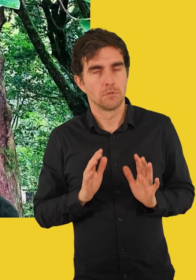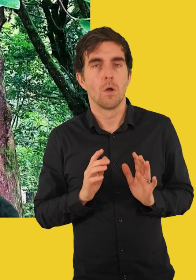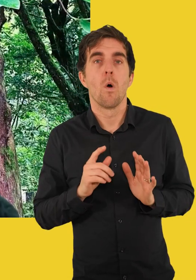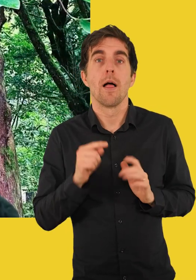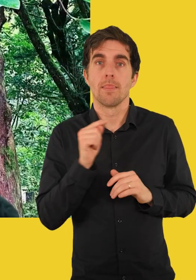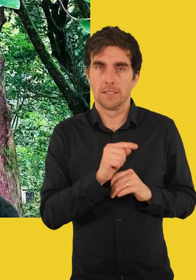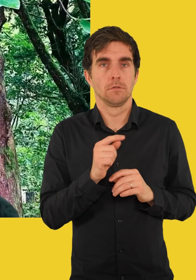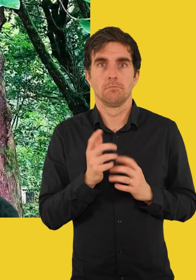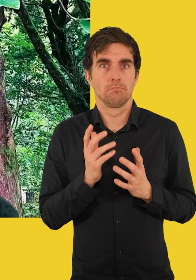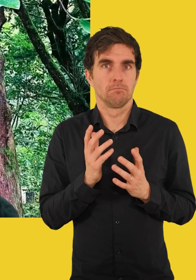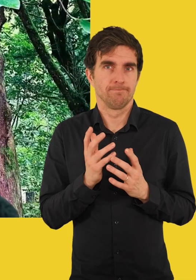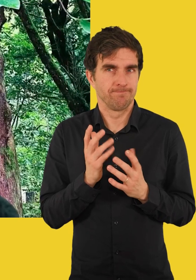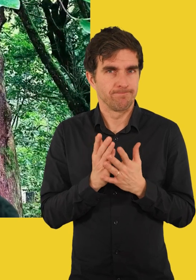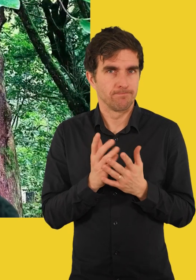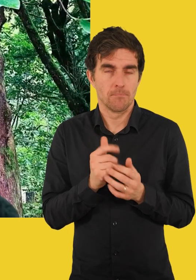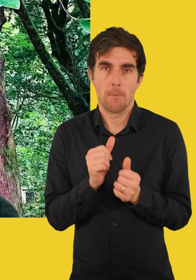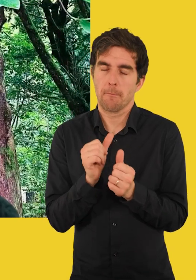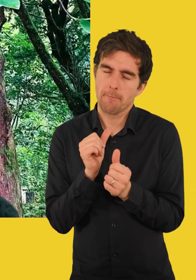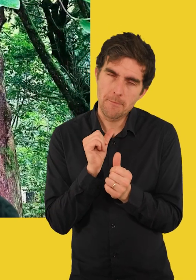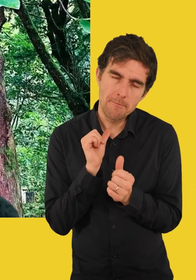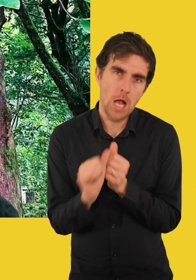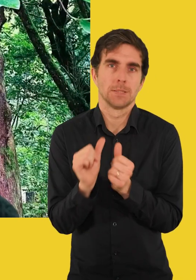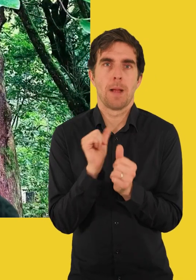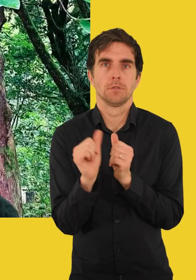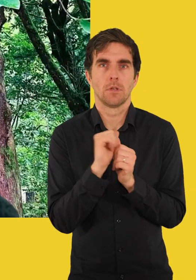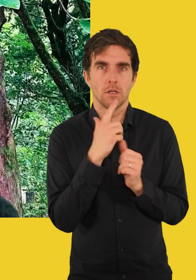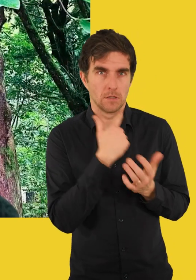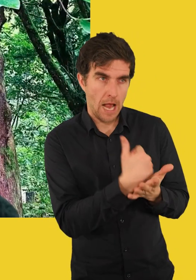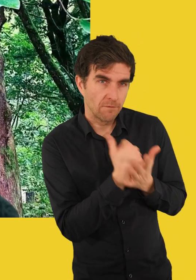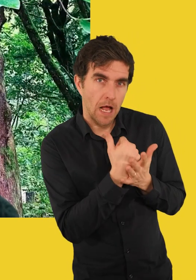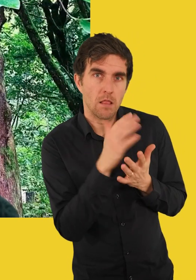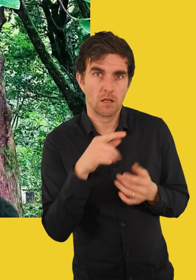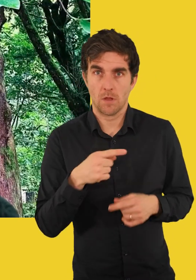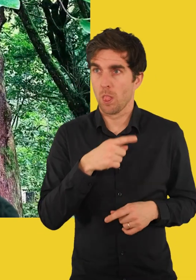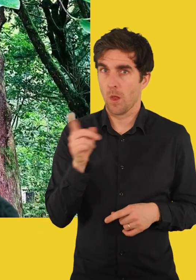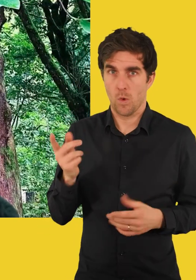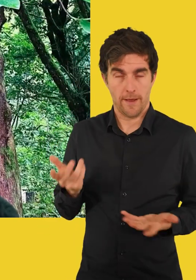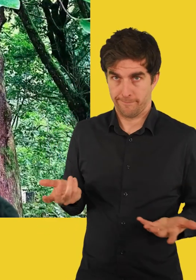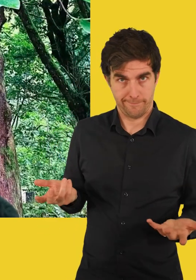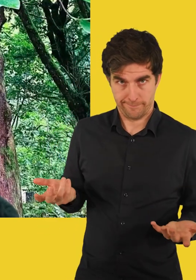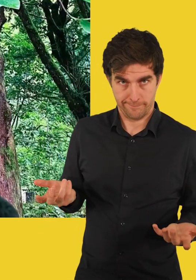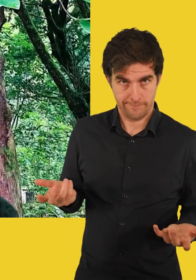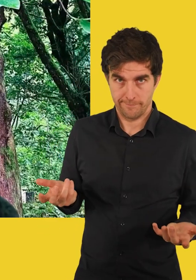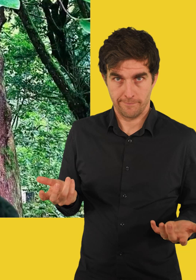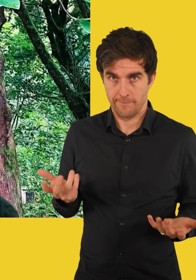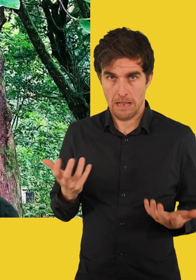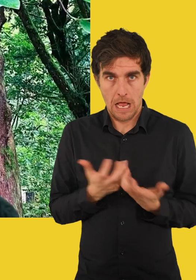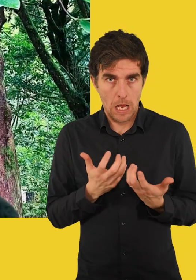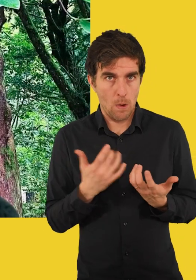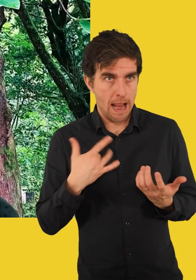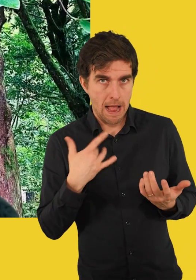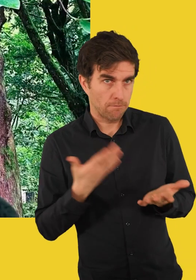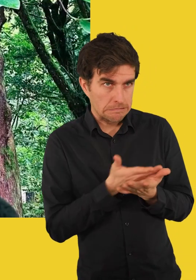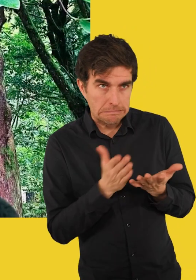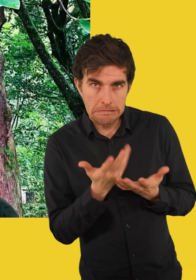also leads to quite often much better advice than you would get from anyone else on how to navigate certain situations that